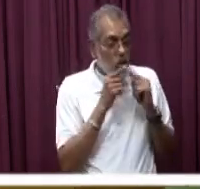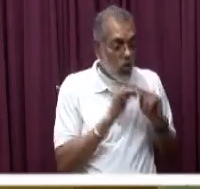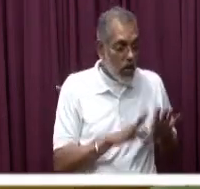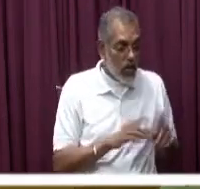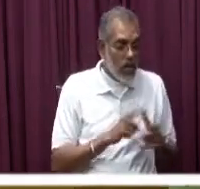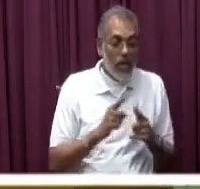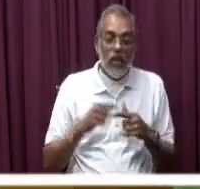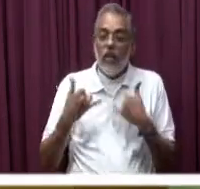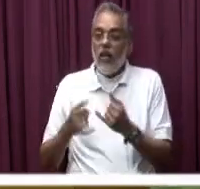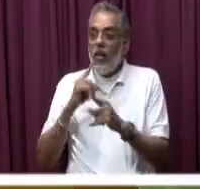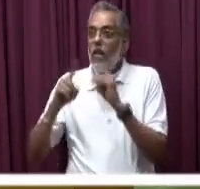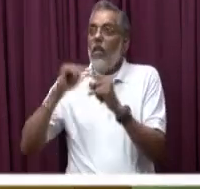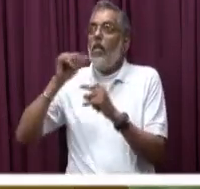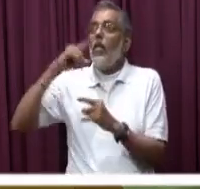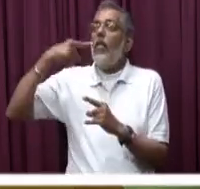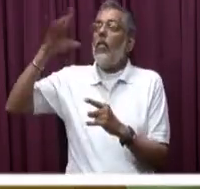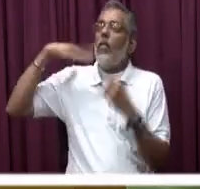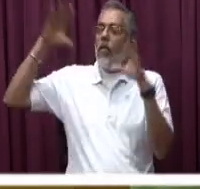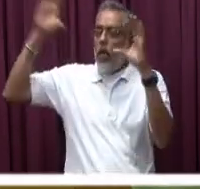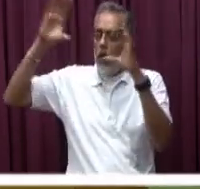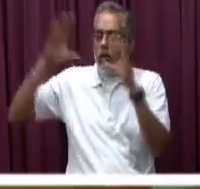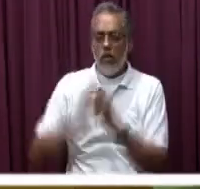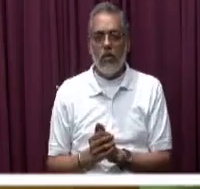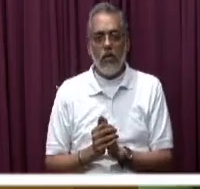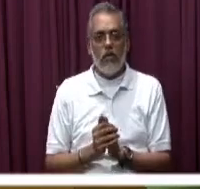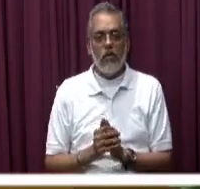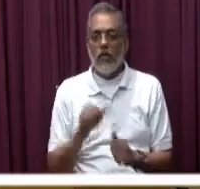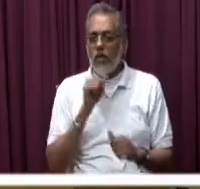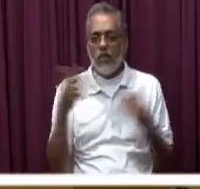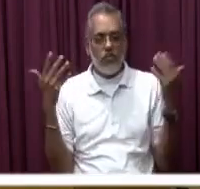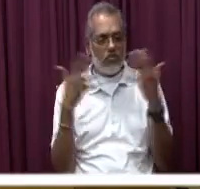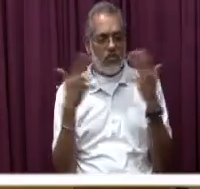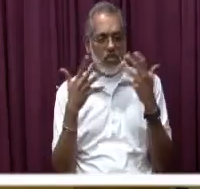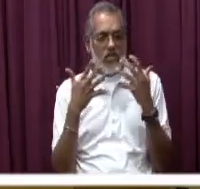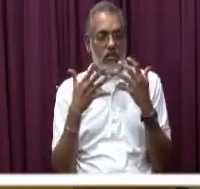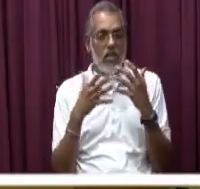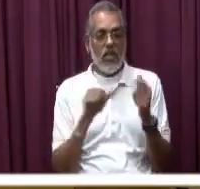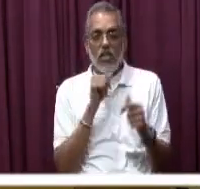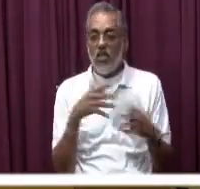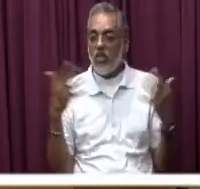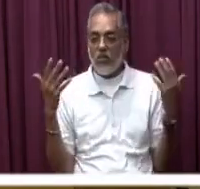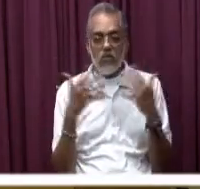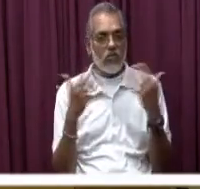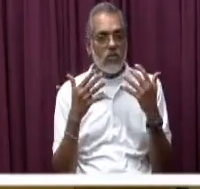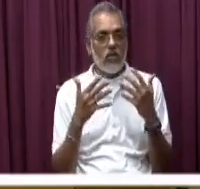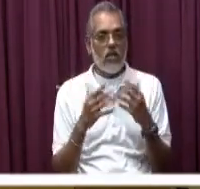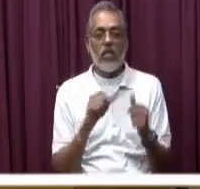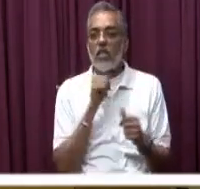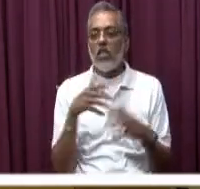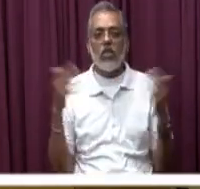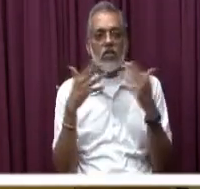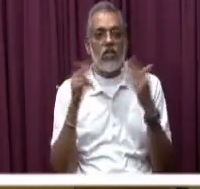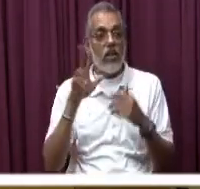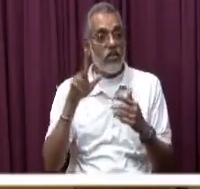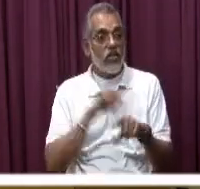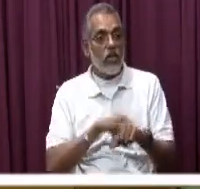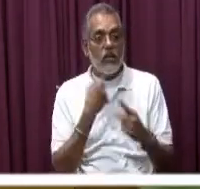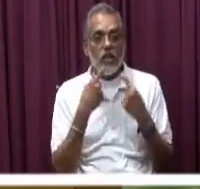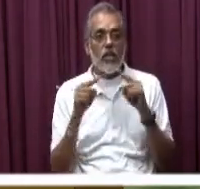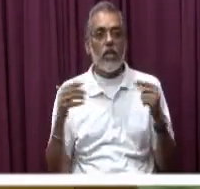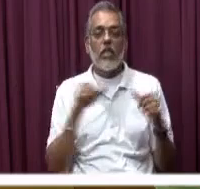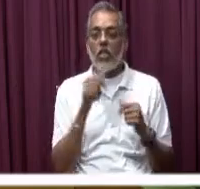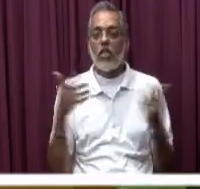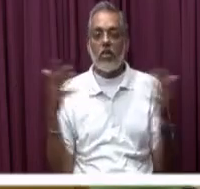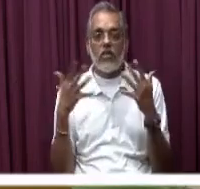to the housetops and start proclaiming it. Do not be afraid. Do not be afraid. Do not be afraid. And